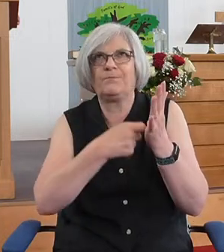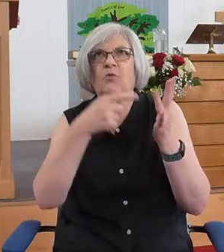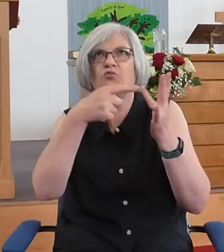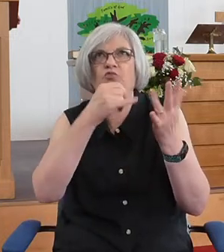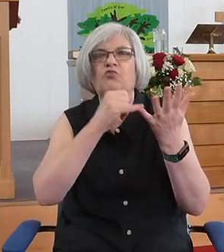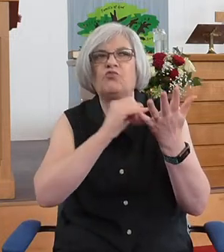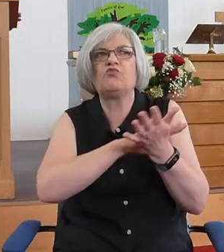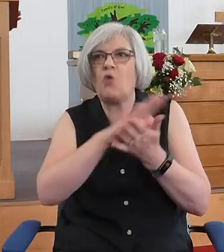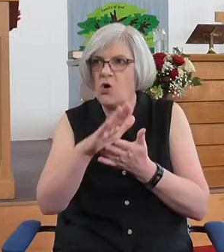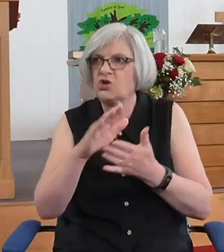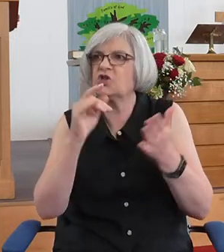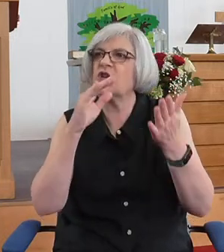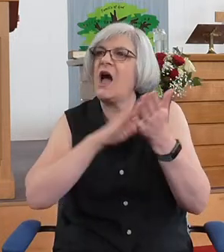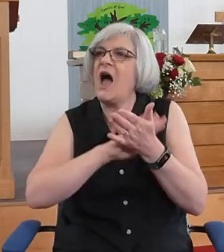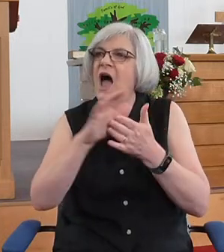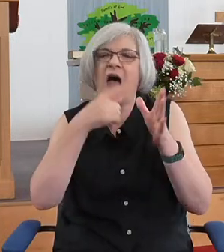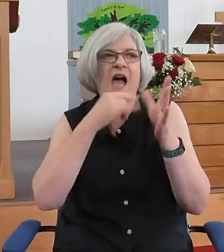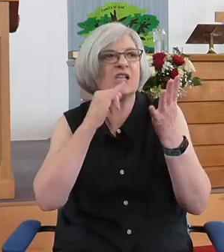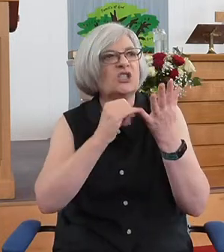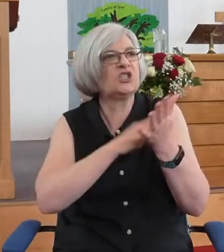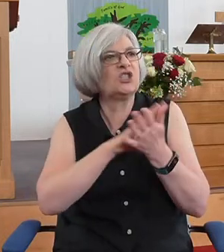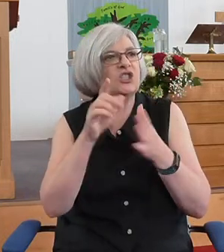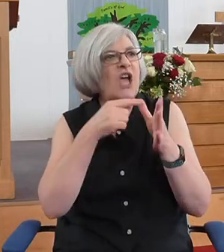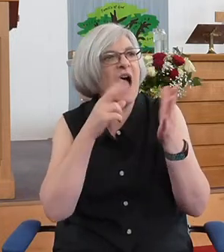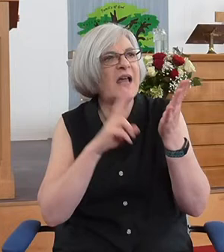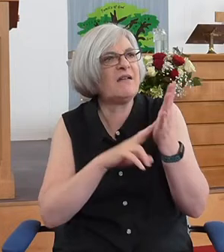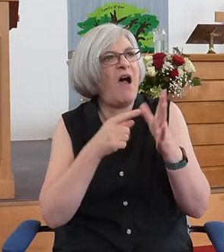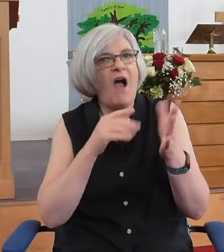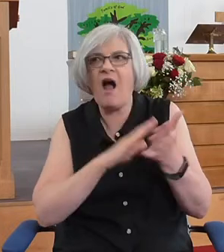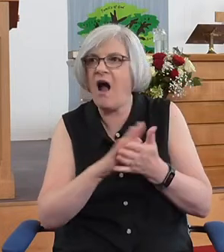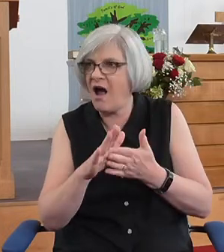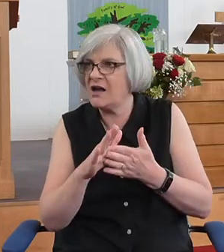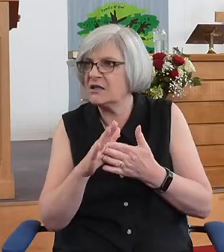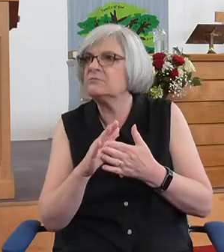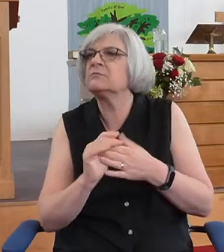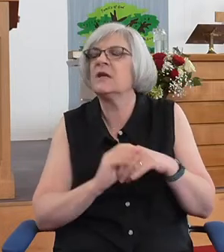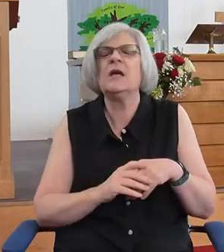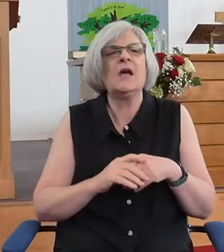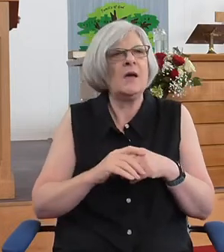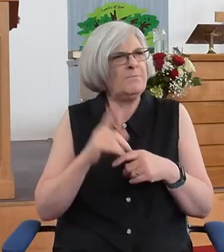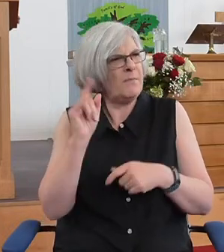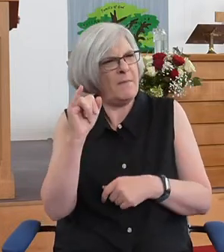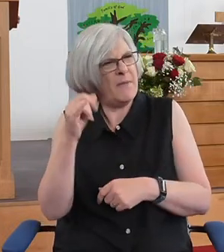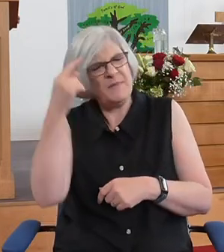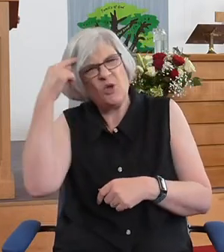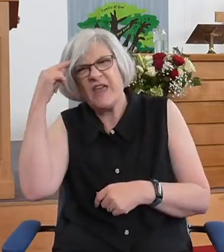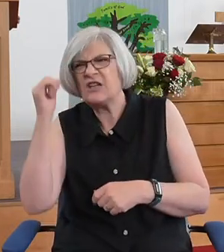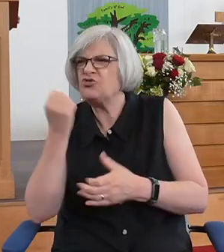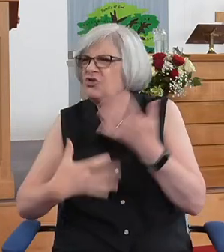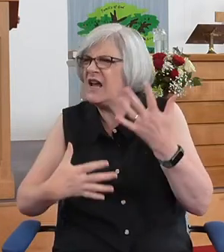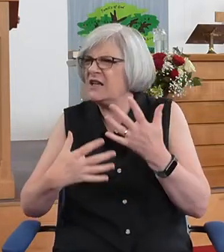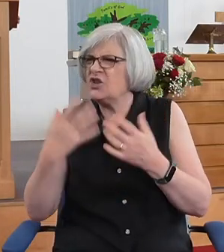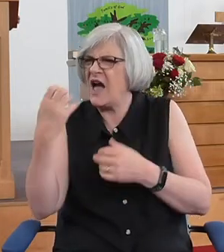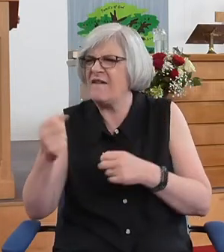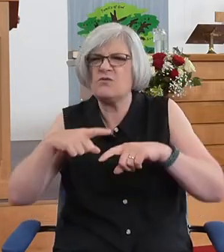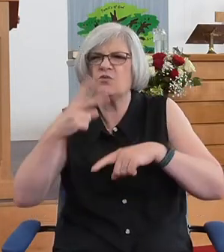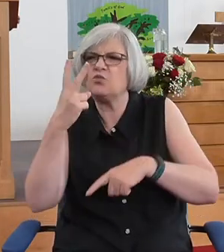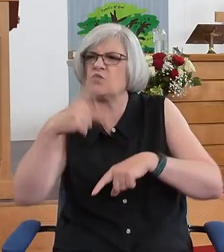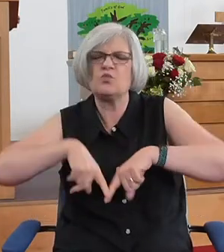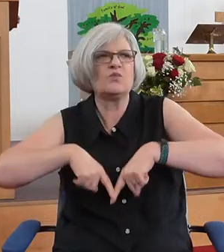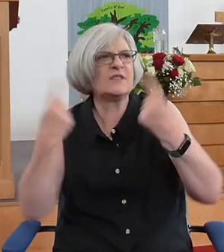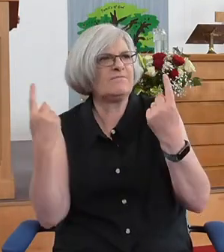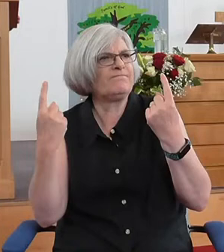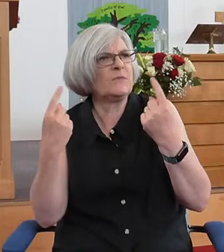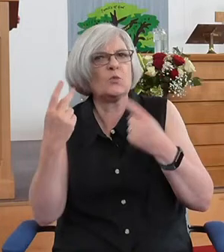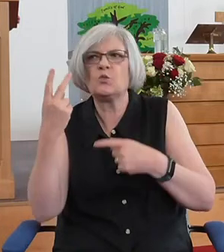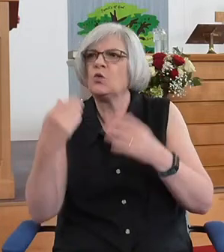might seem to say that this all seems very strange, having two separate New Years. But it's not quite as daft as you think. We